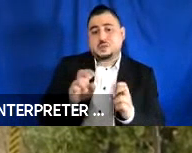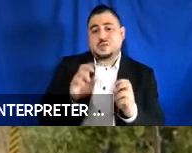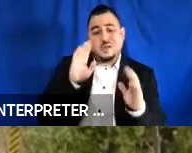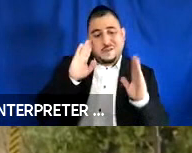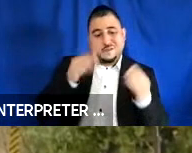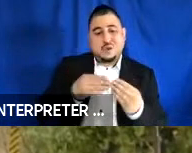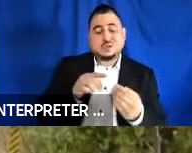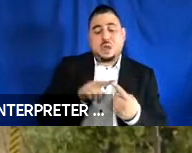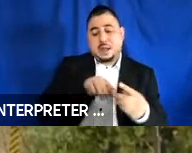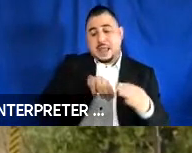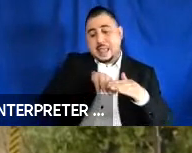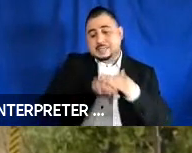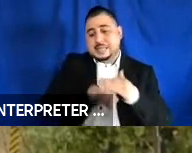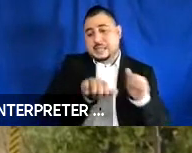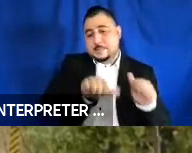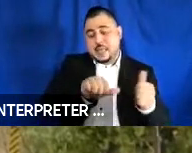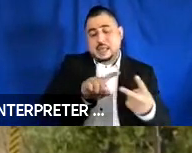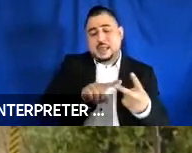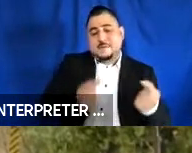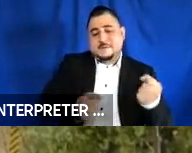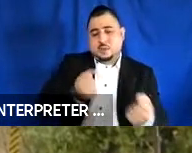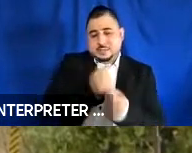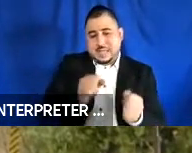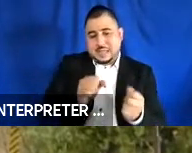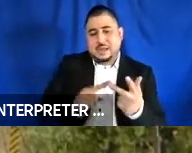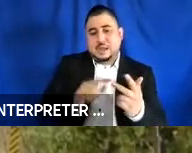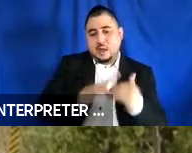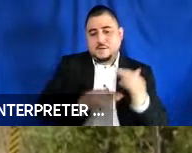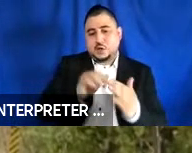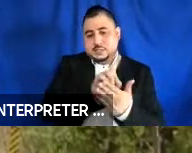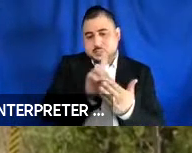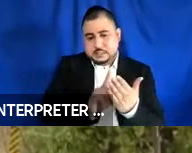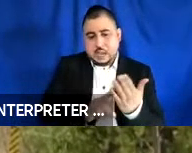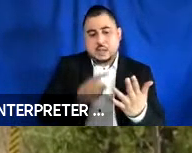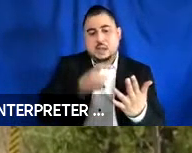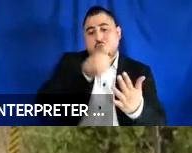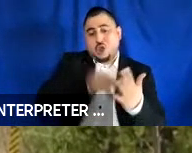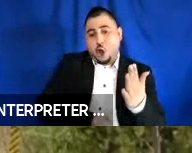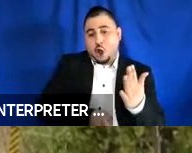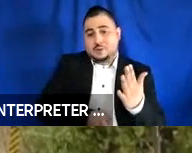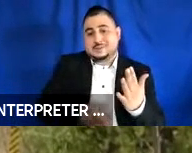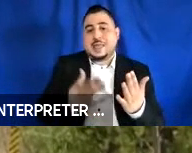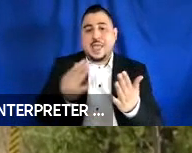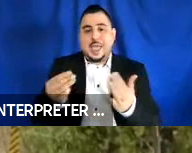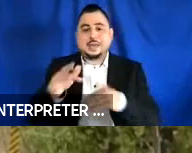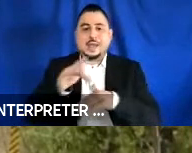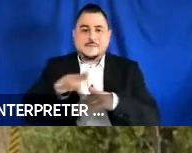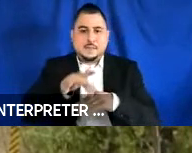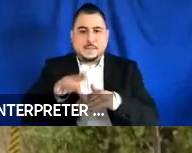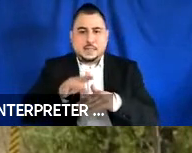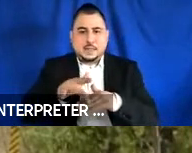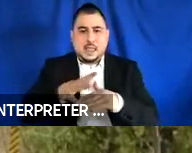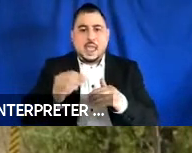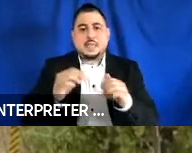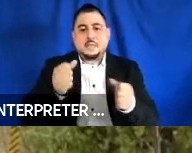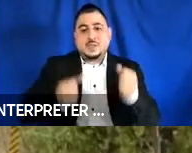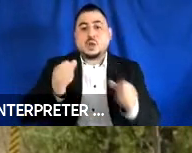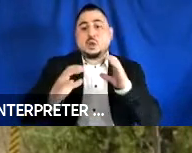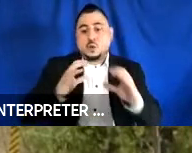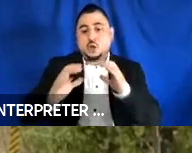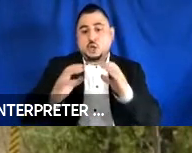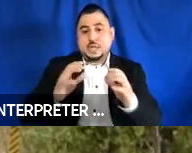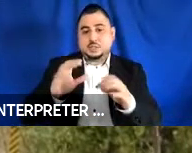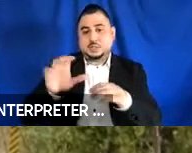of accessibility, vehicle safety, comfort and design, cost and availability, and the vehicle's communication